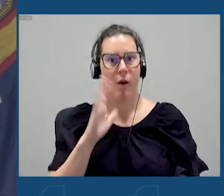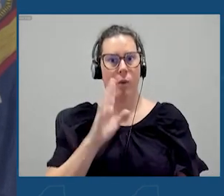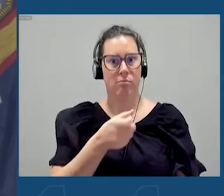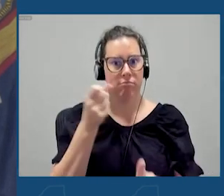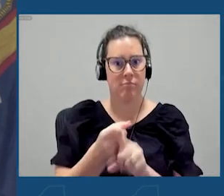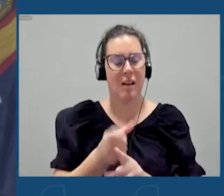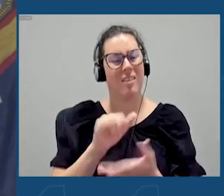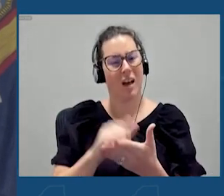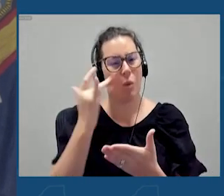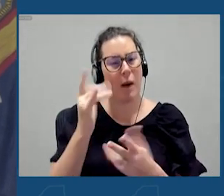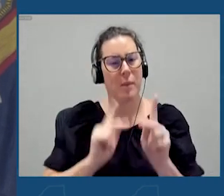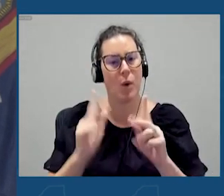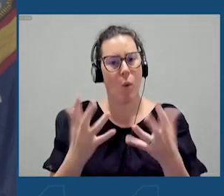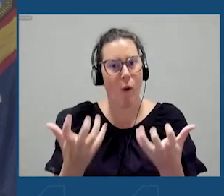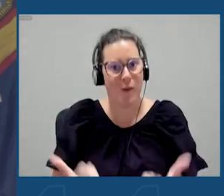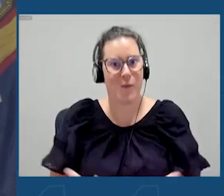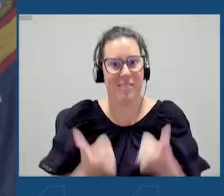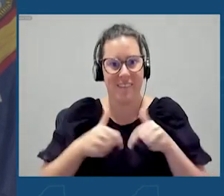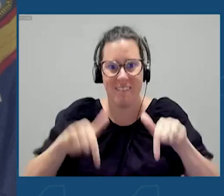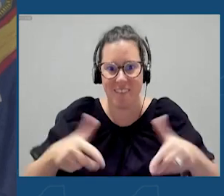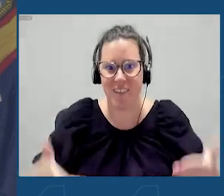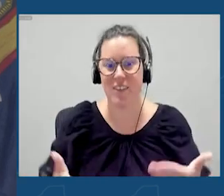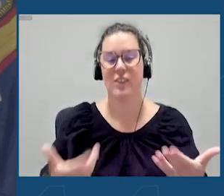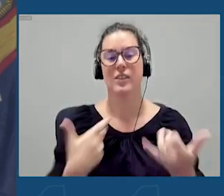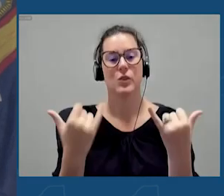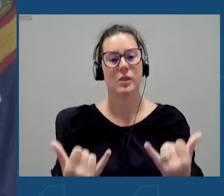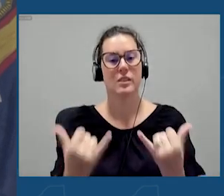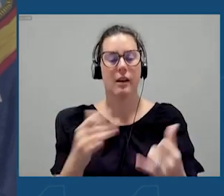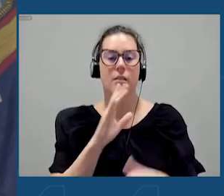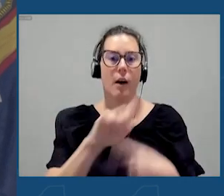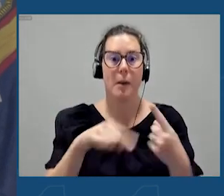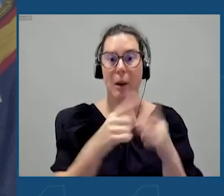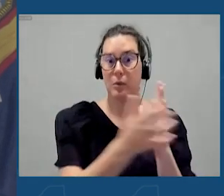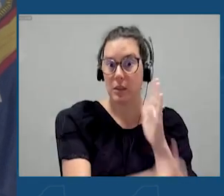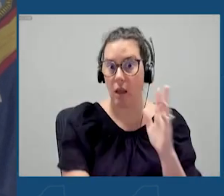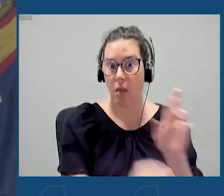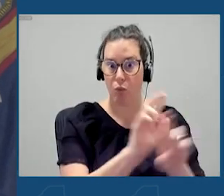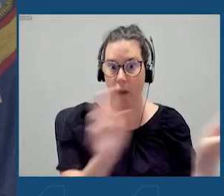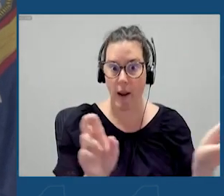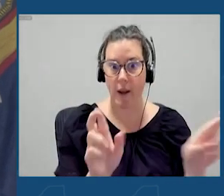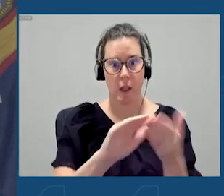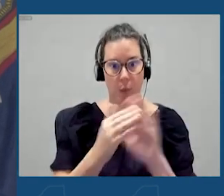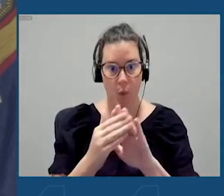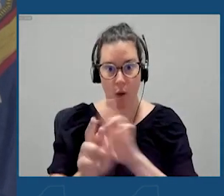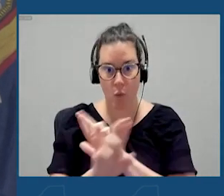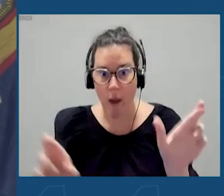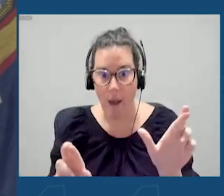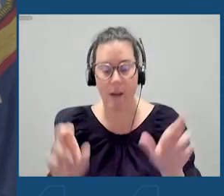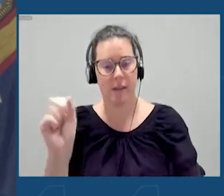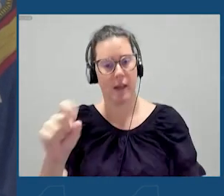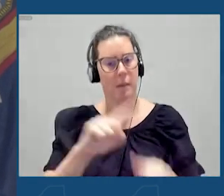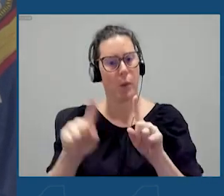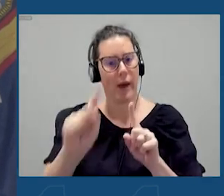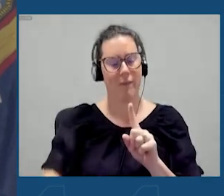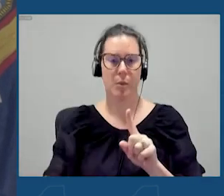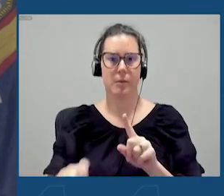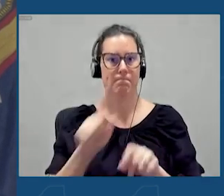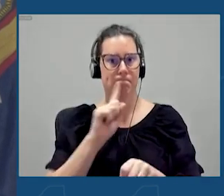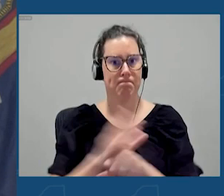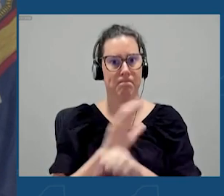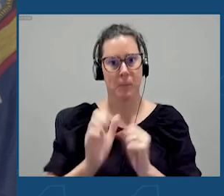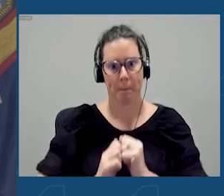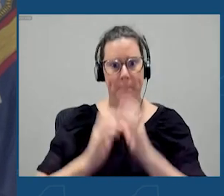here. So today, talking about not just being skill-ready and a community-ready, we have to be shovel-ready. I'm proud to